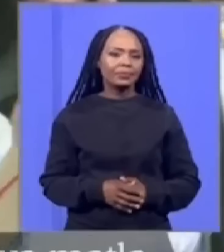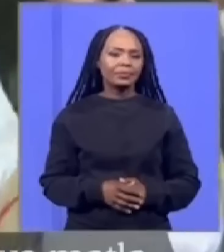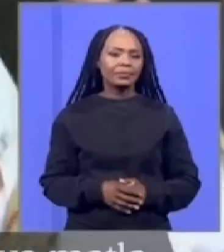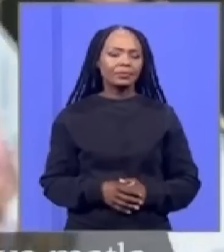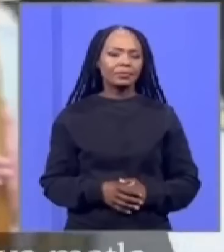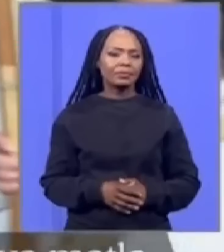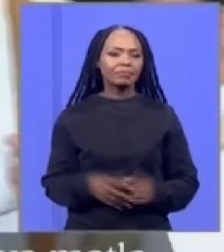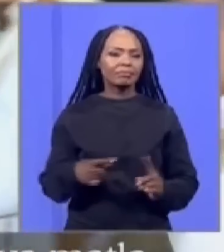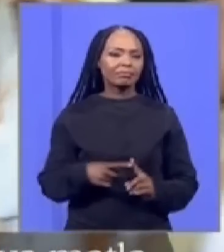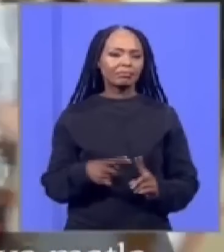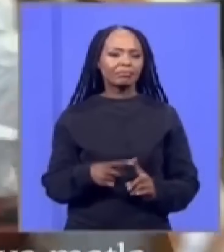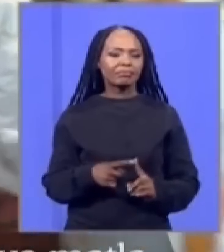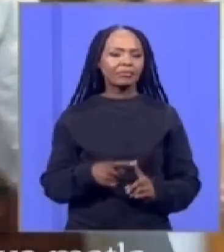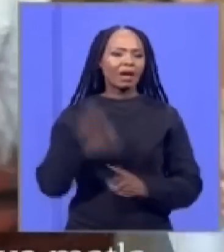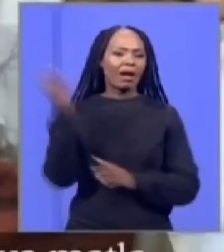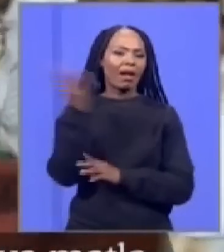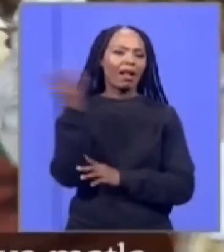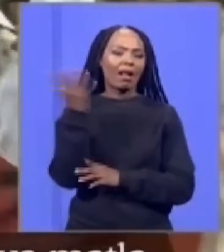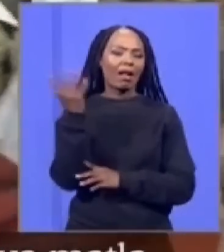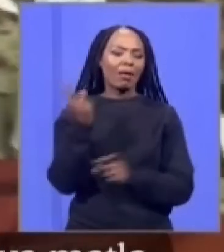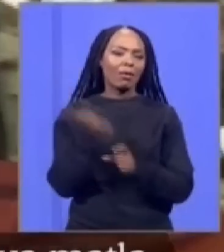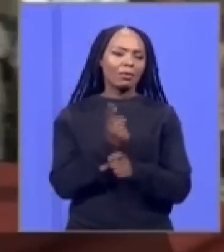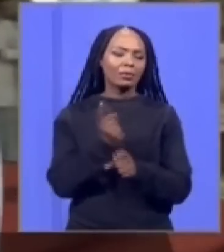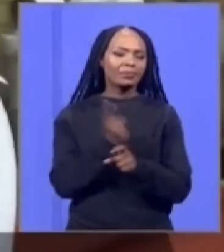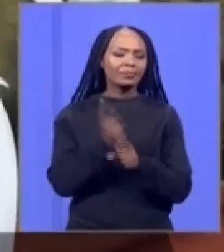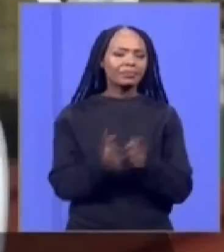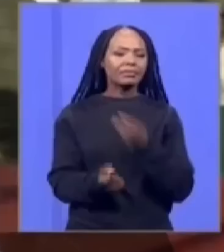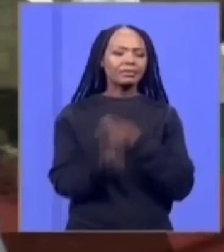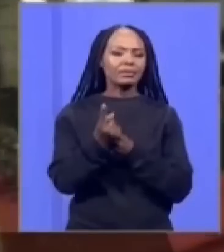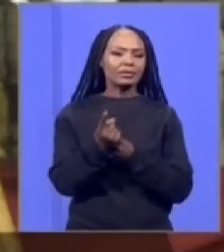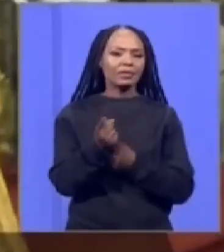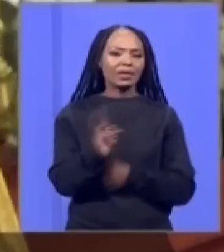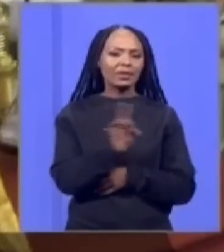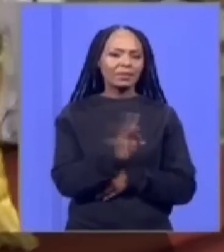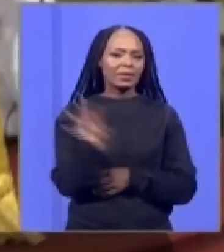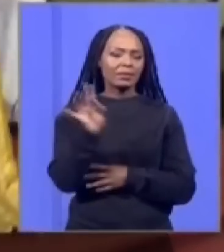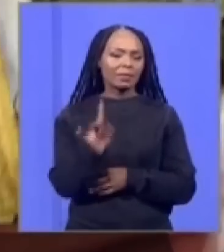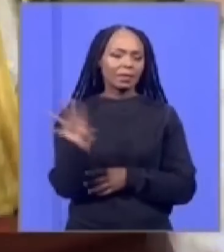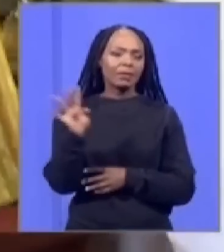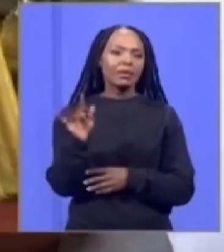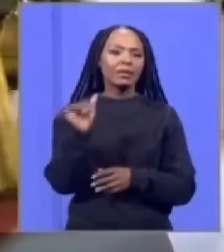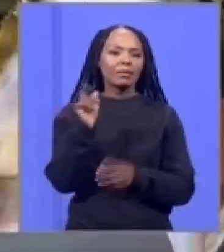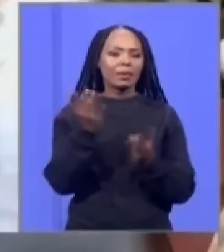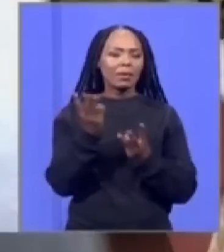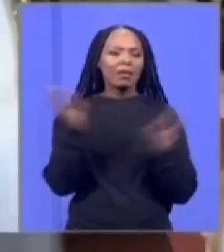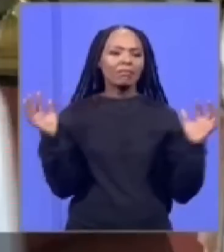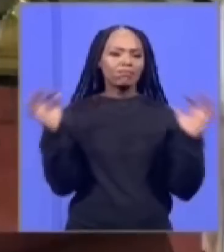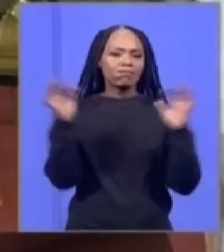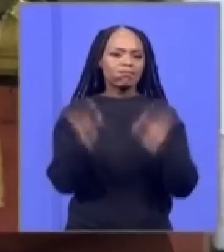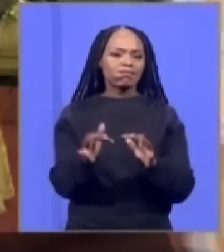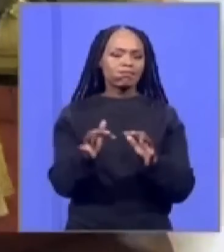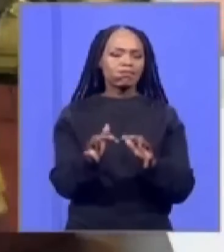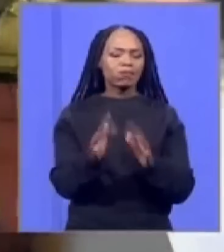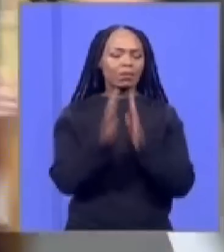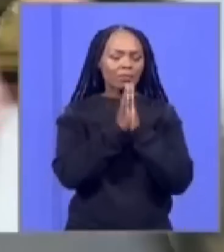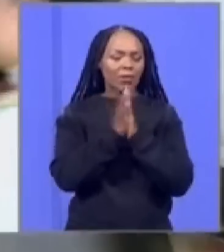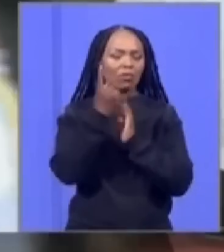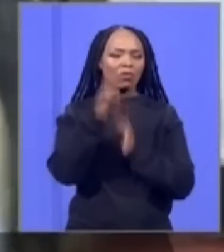Misa ona o tshwarwang ka khitla ha se moetlo fela wa selemo le selemo mo phutheho e kopanang ho lelekella